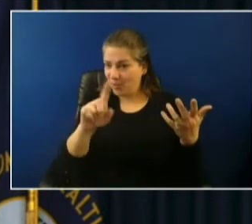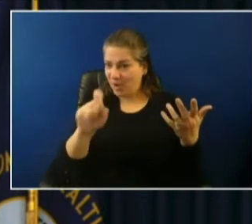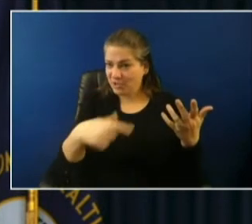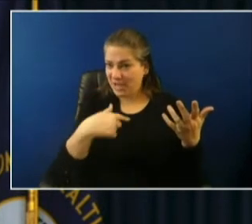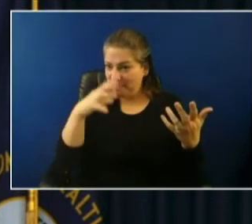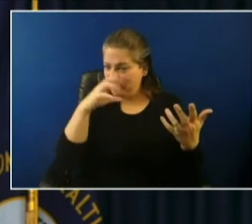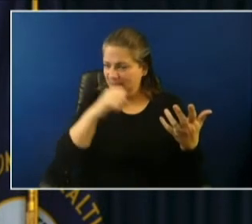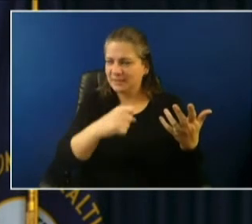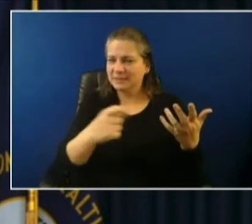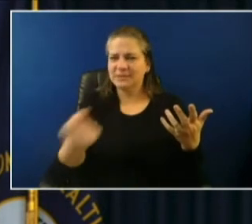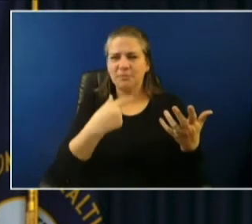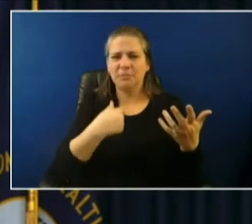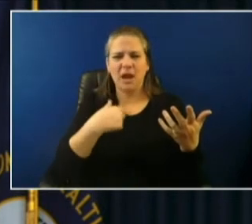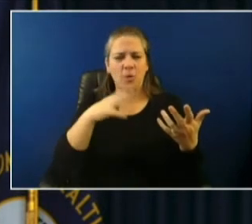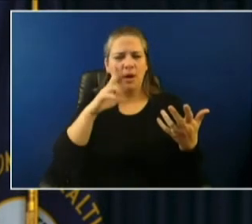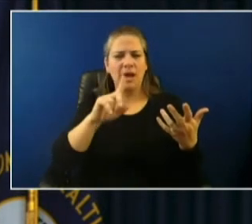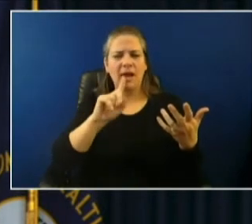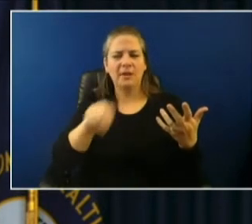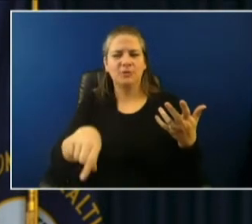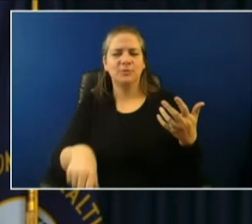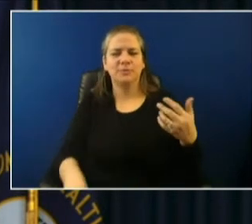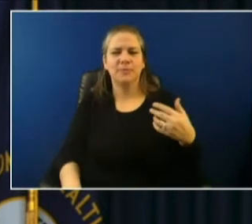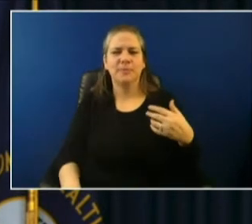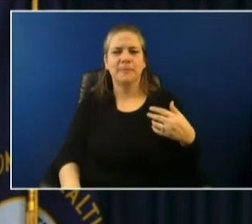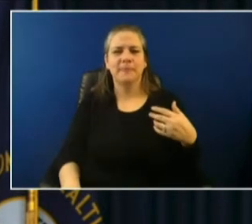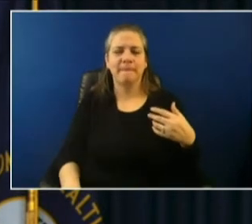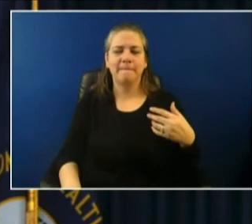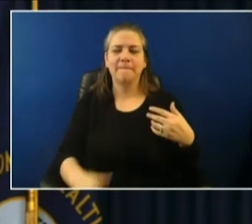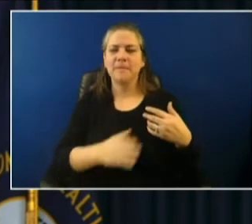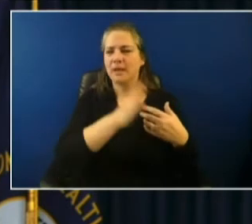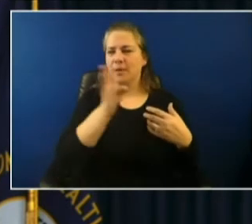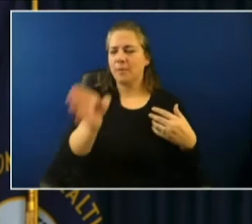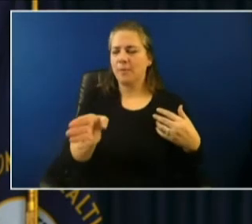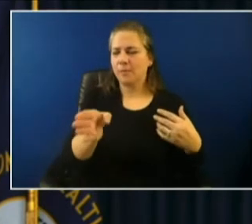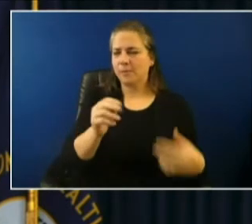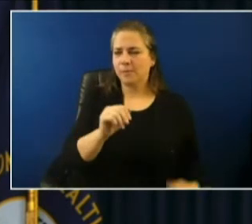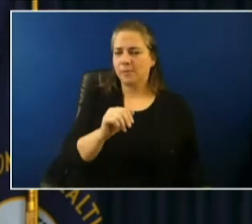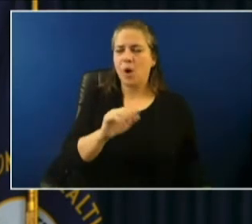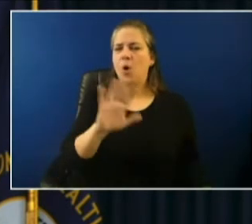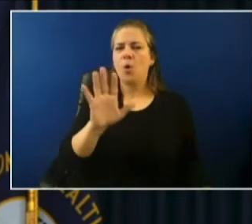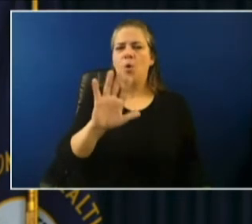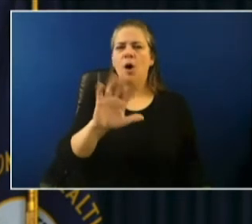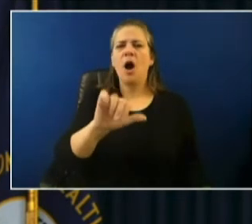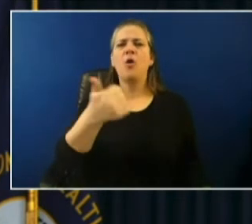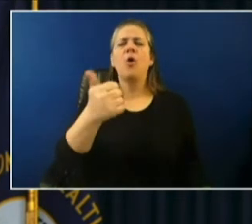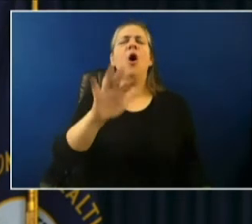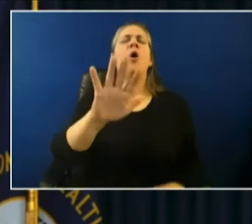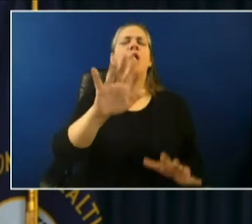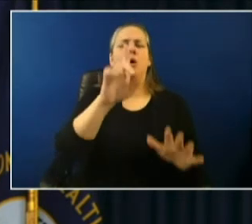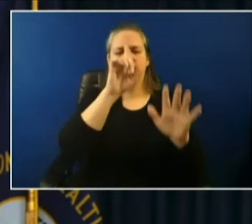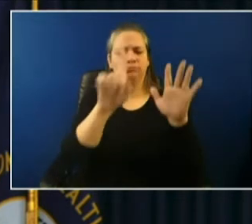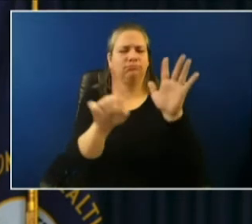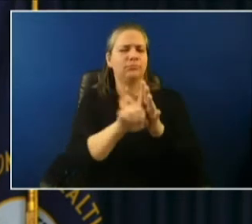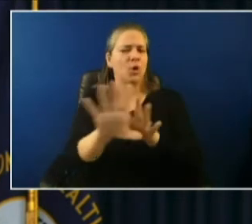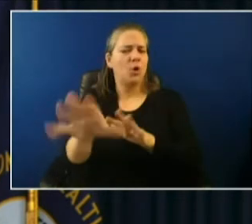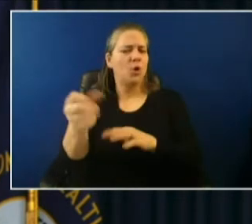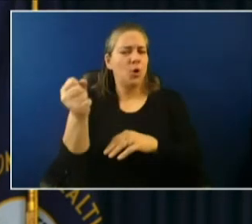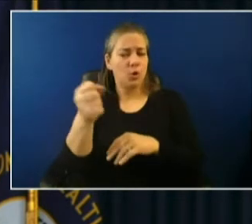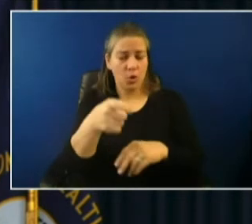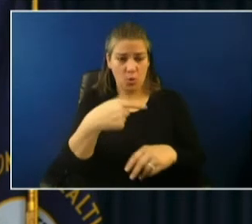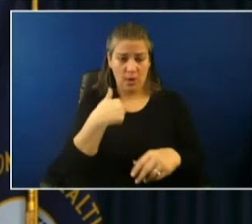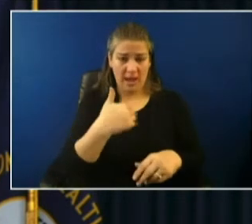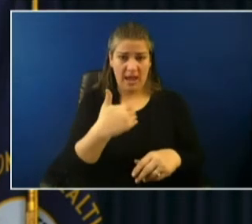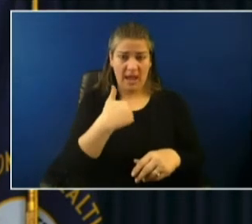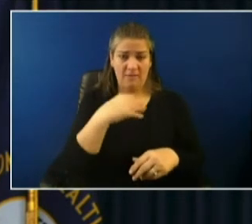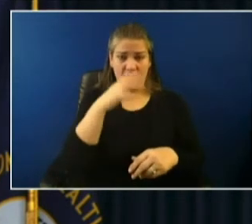get back to you with it. Gil McClanahan. Oh, no, the other question hold on, Gil, was do we have an estimate on how many